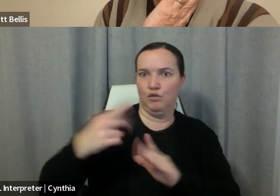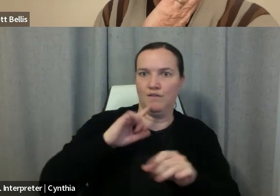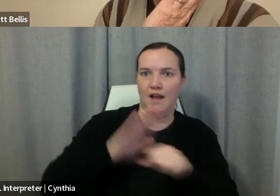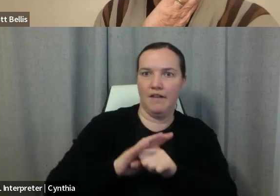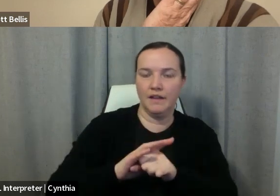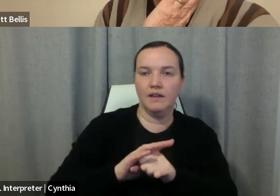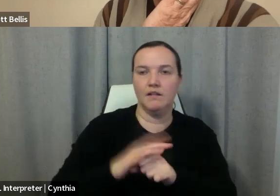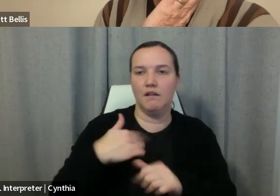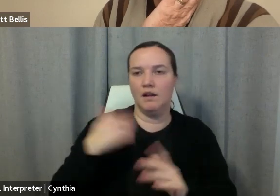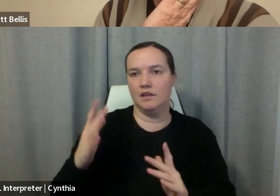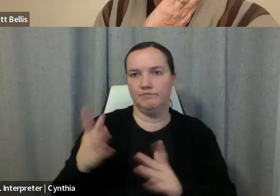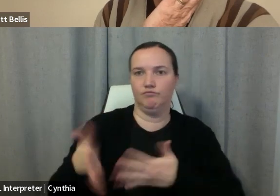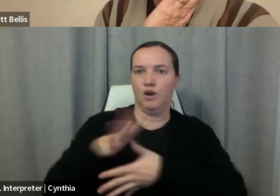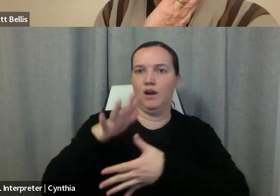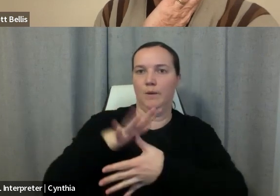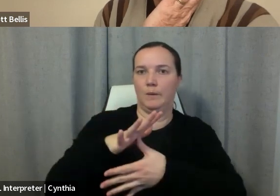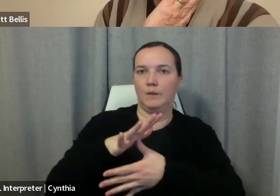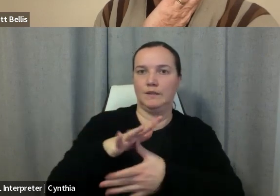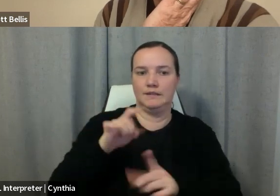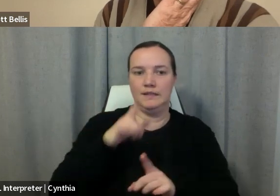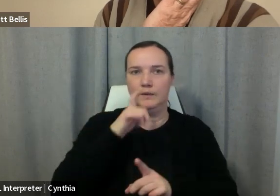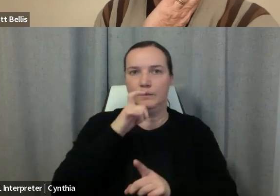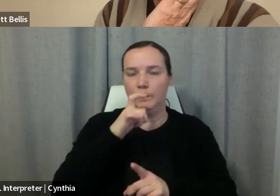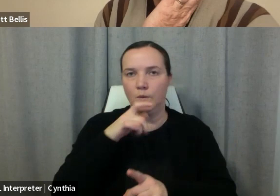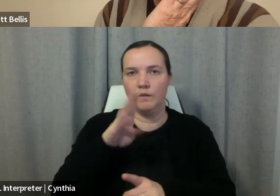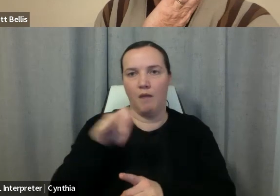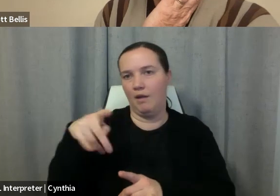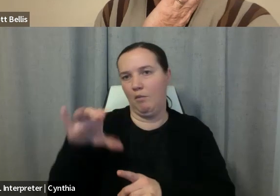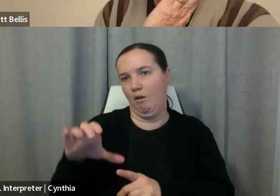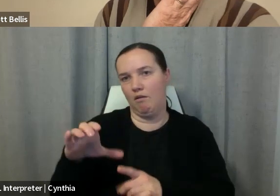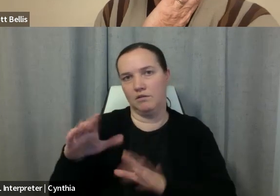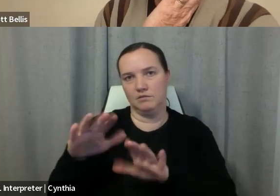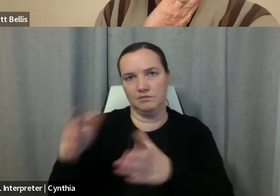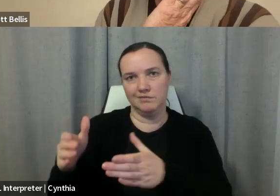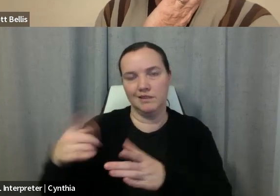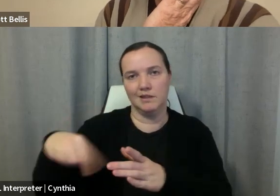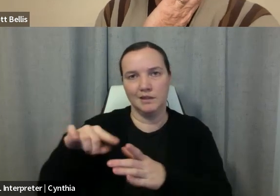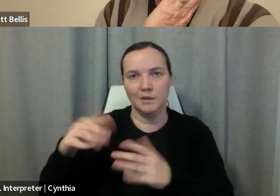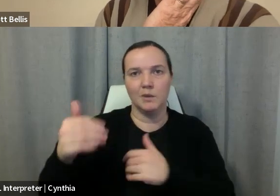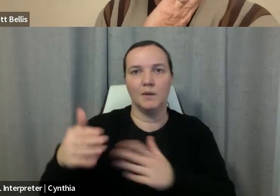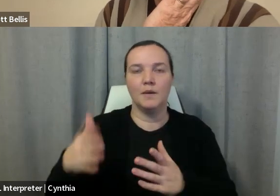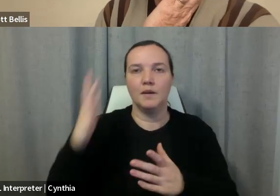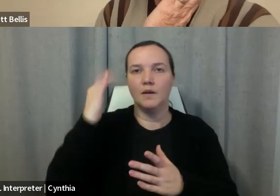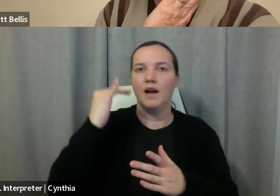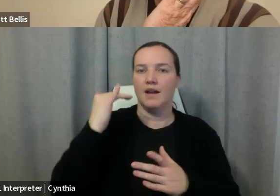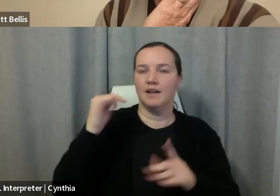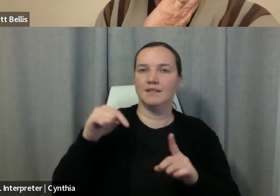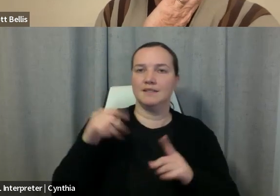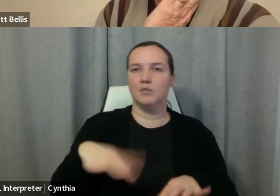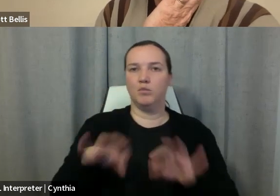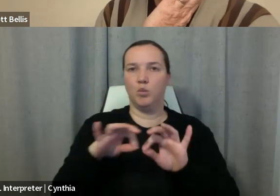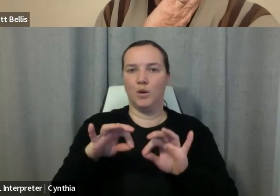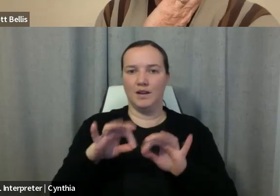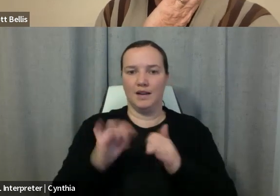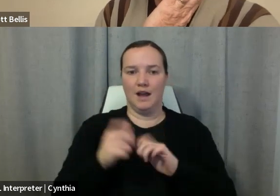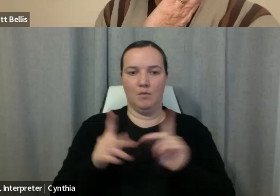could potentially be harmed by the histories taken up here? Because for the folks for whom there's value in terms of how they see the